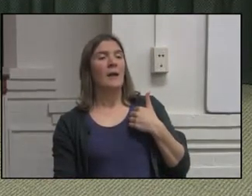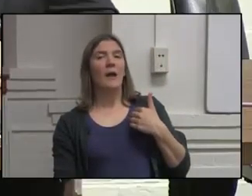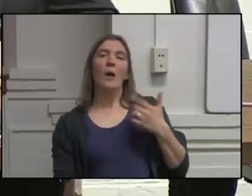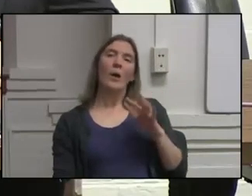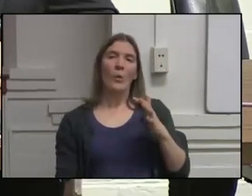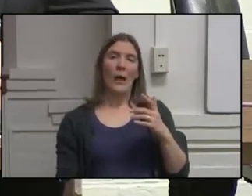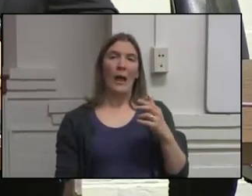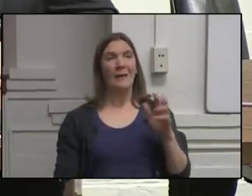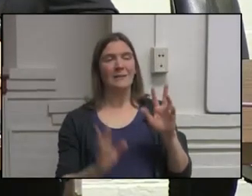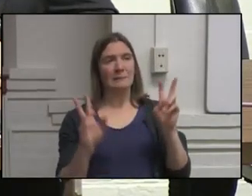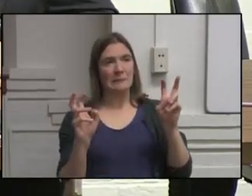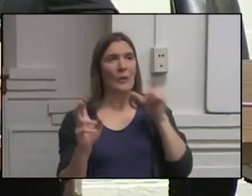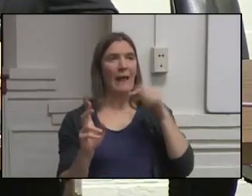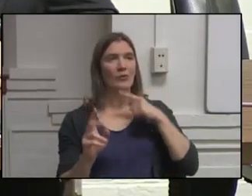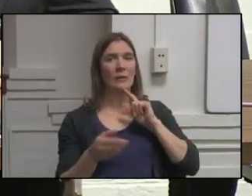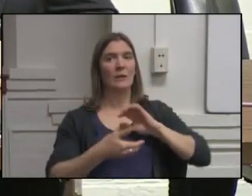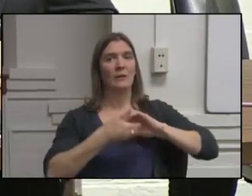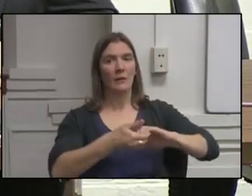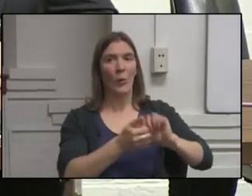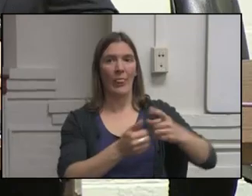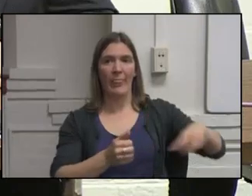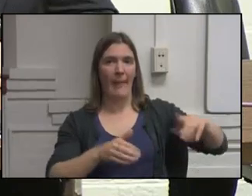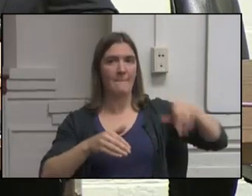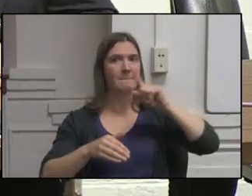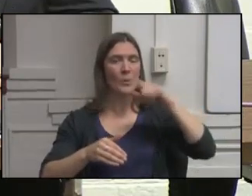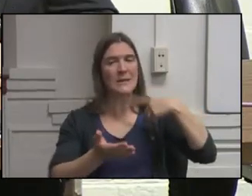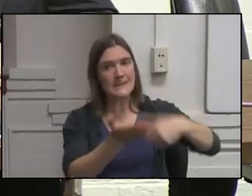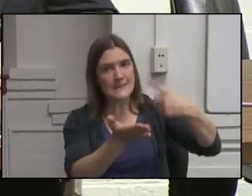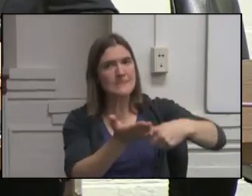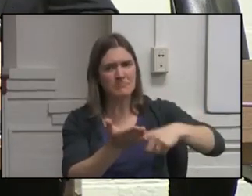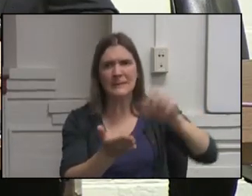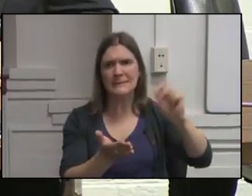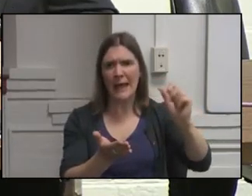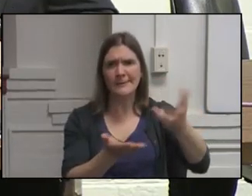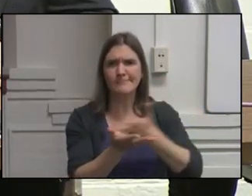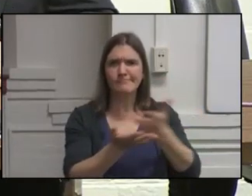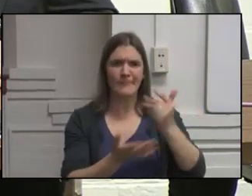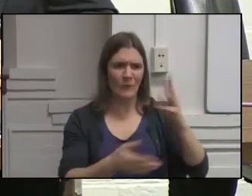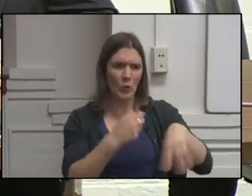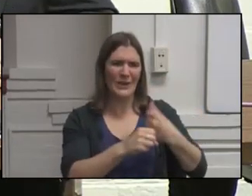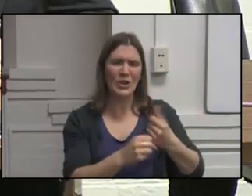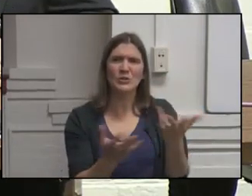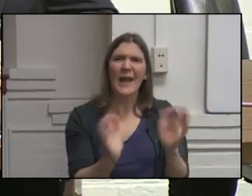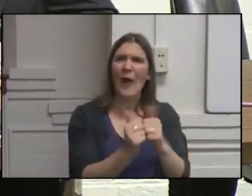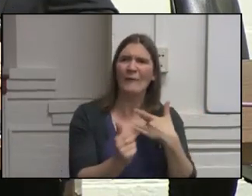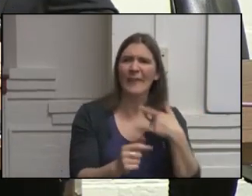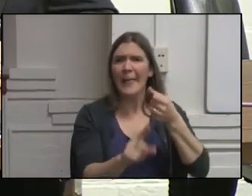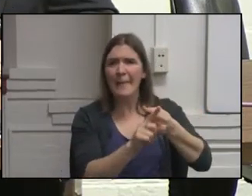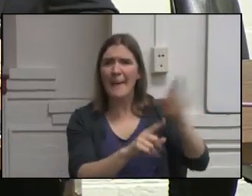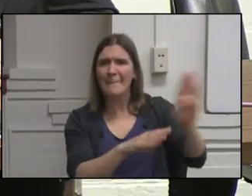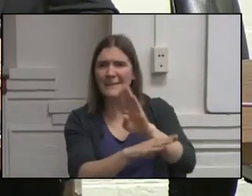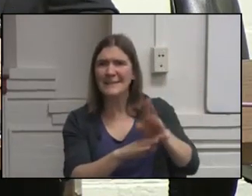you know, finger quotes here, worked with them on this. We've had been in discussions over the last few years about this event.